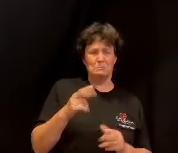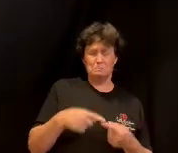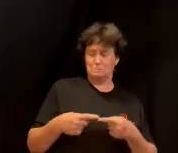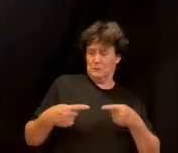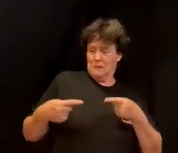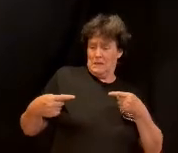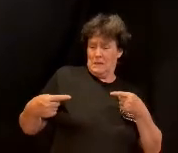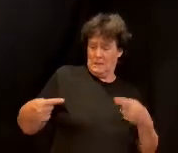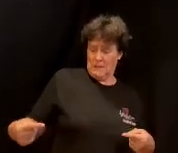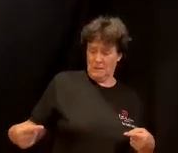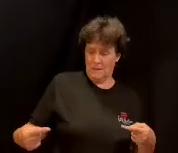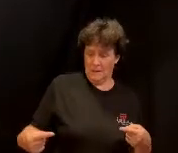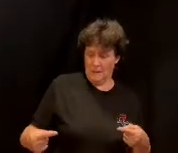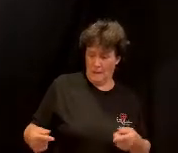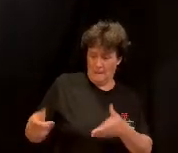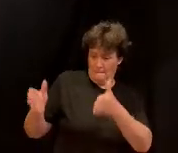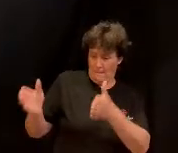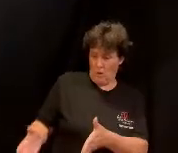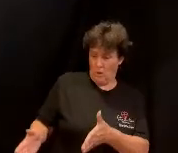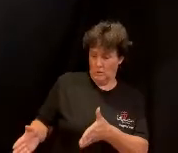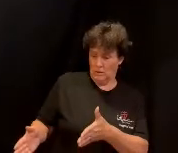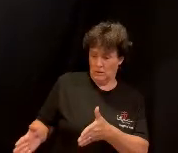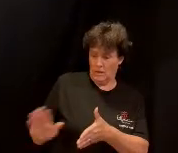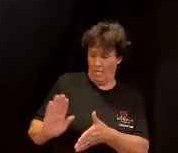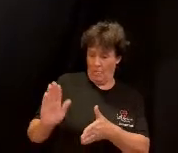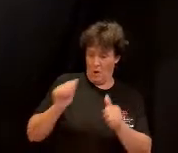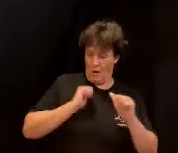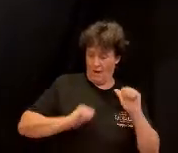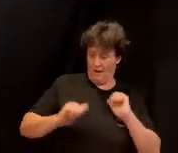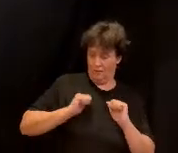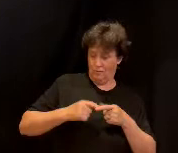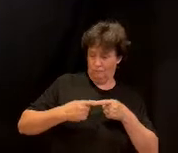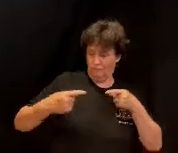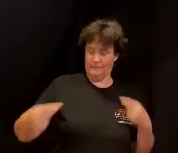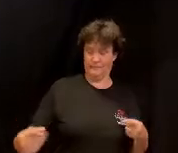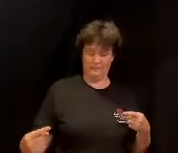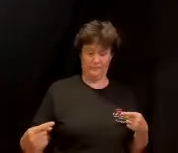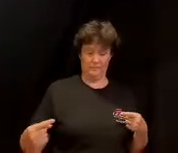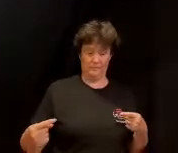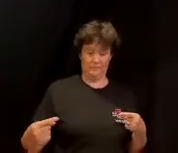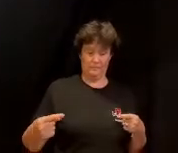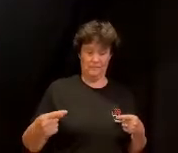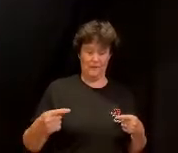This type of tolerance differentiates between a person and their actions, right? I can